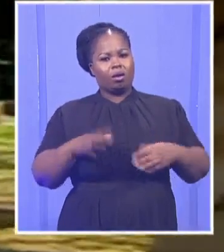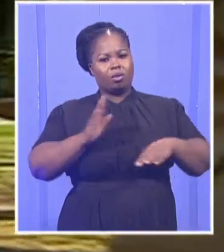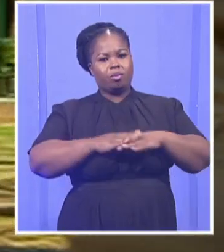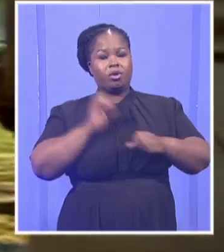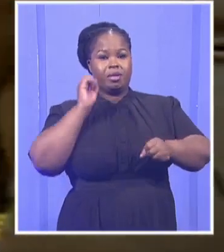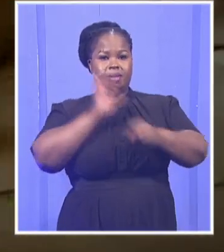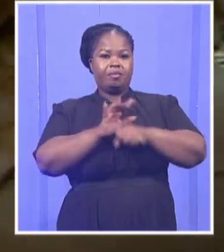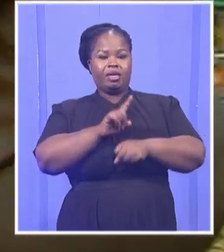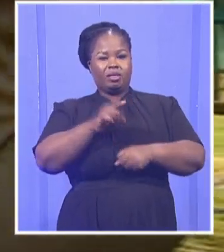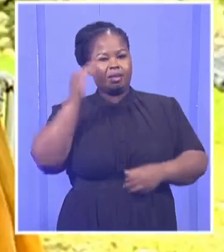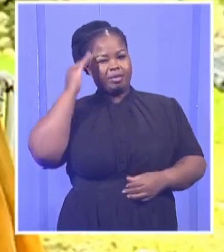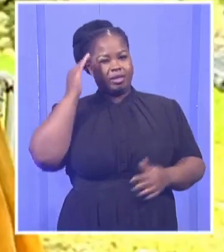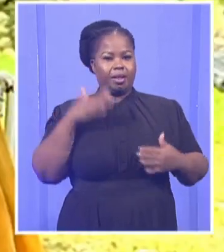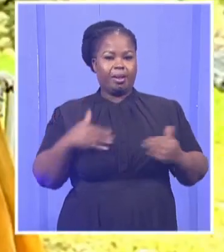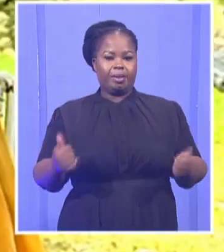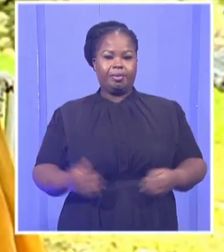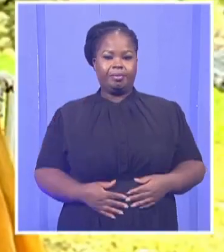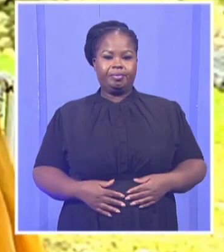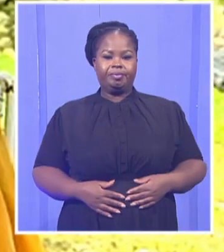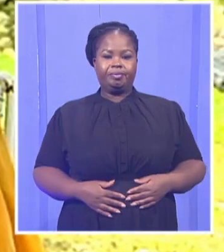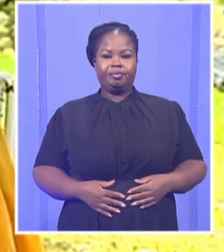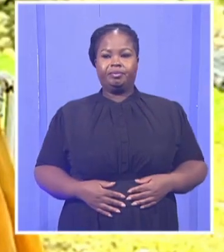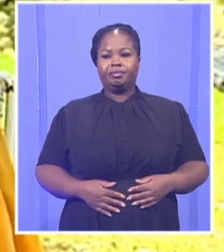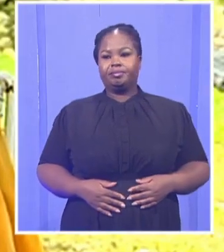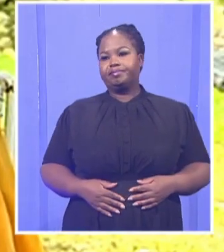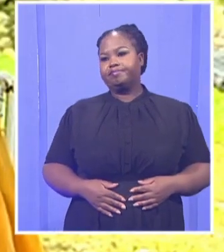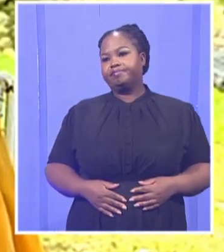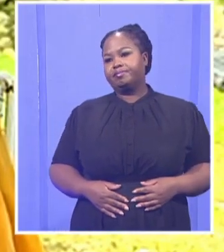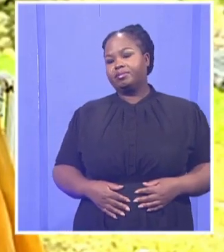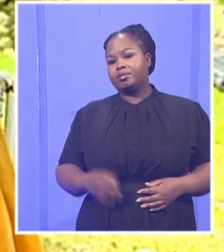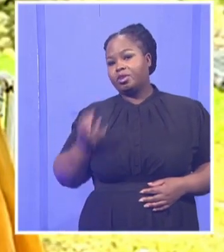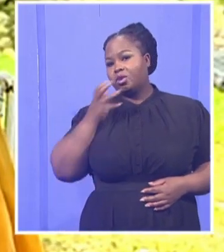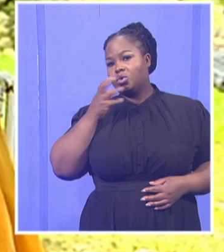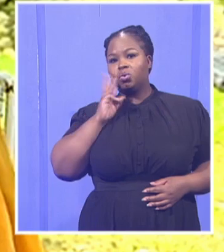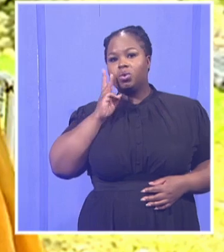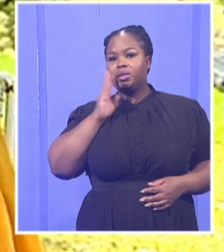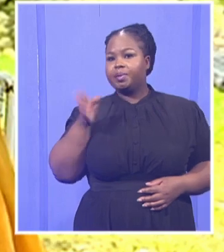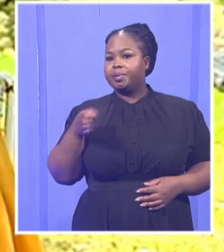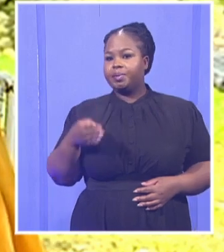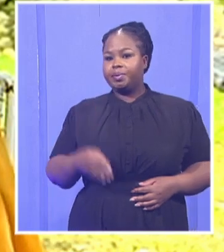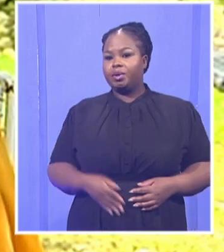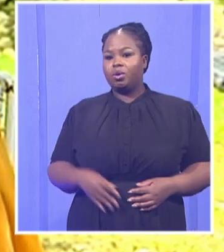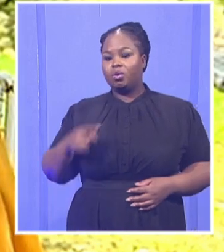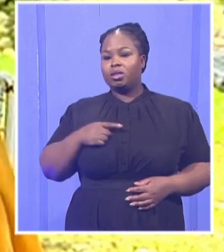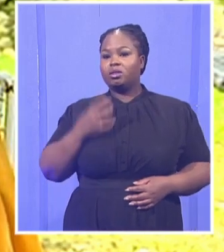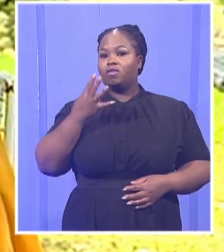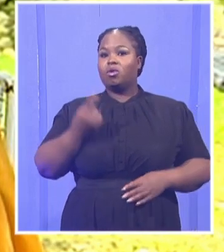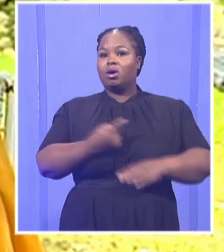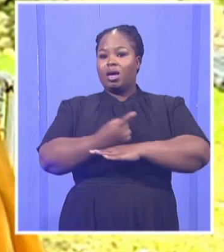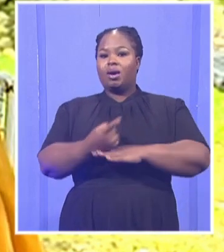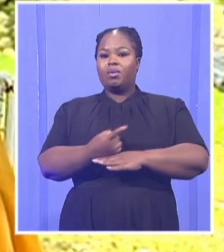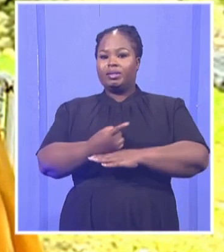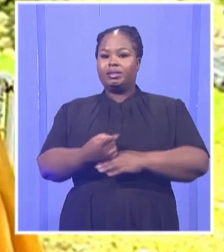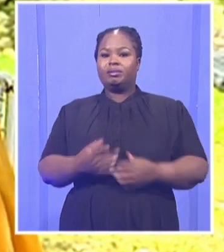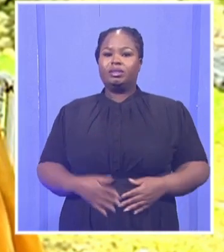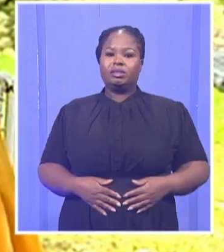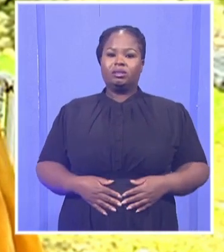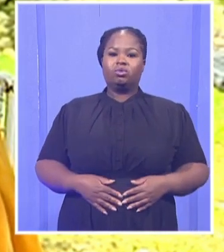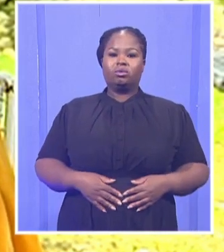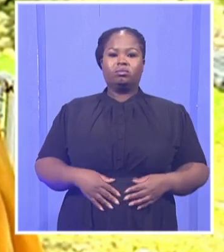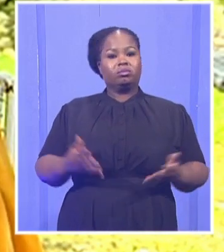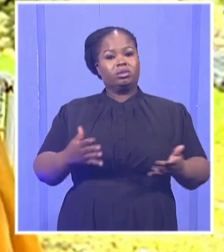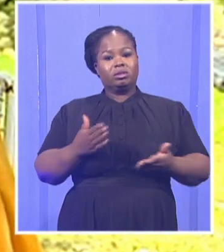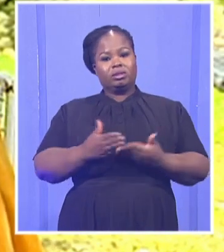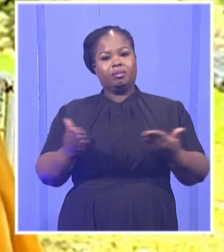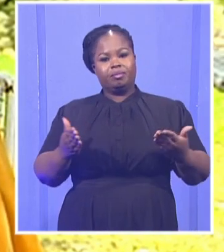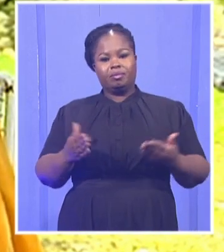impact their mental health. We don't have any hot water because if it's 4 hours, we have little flasks. We are, some of us